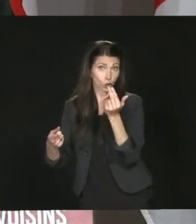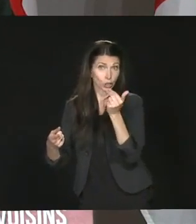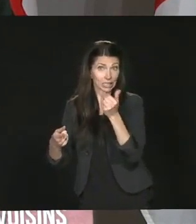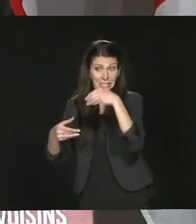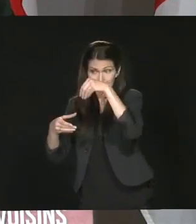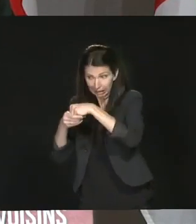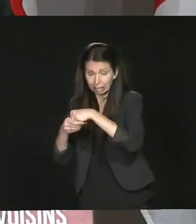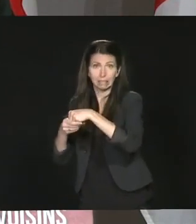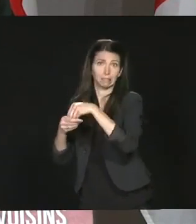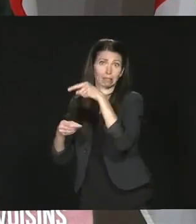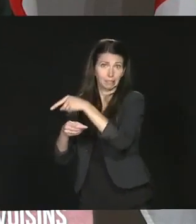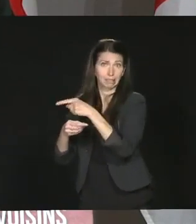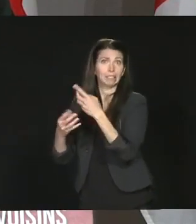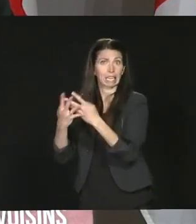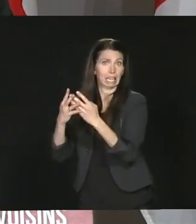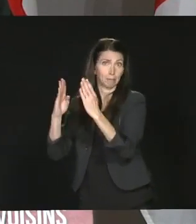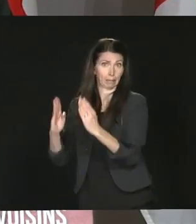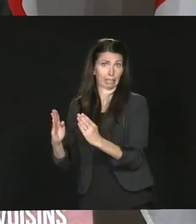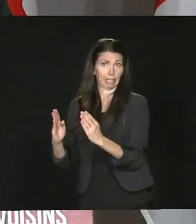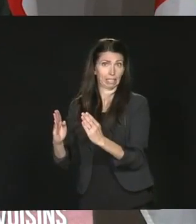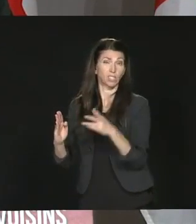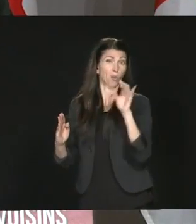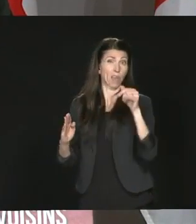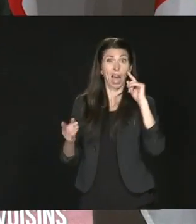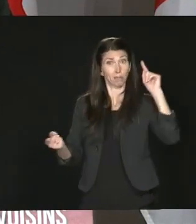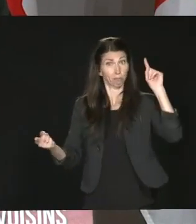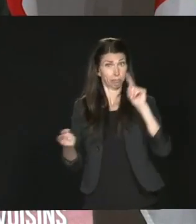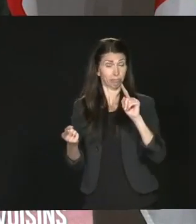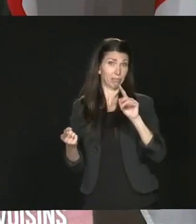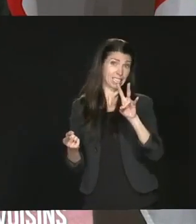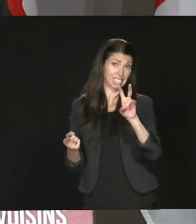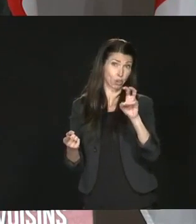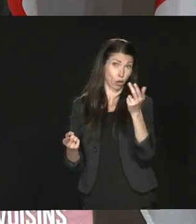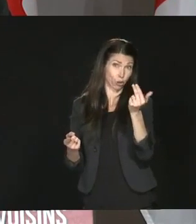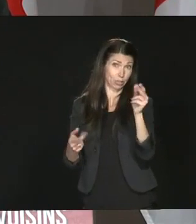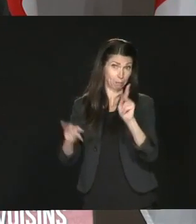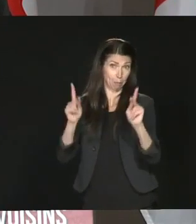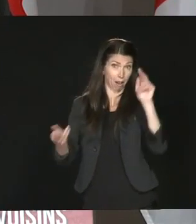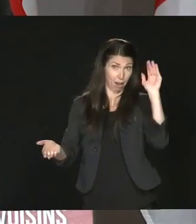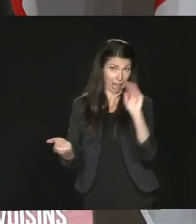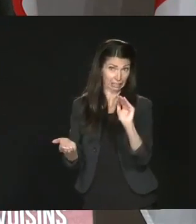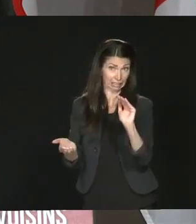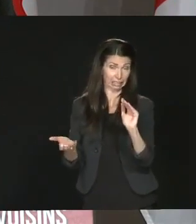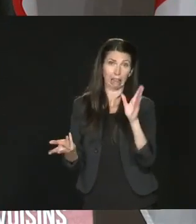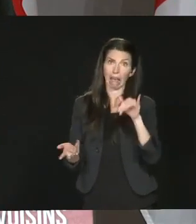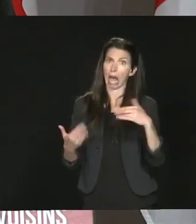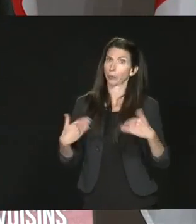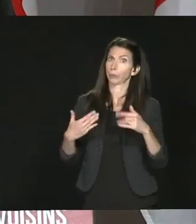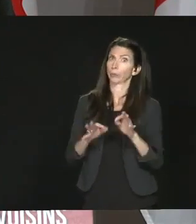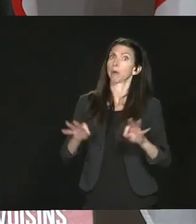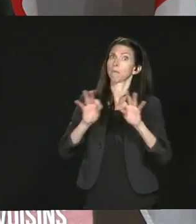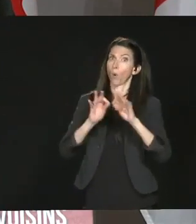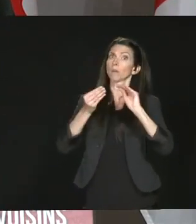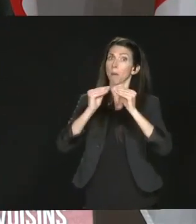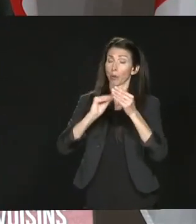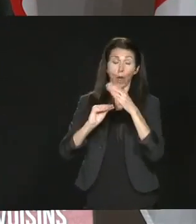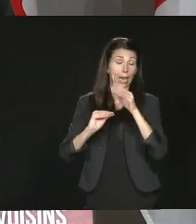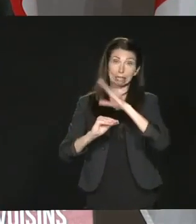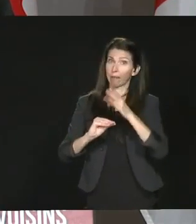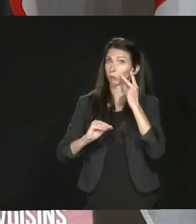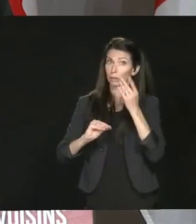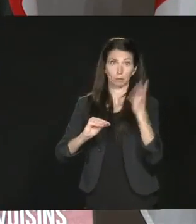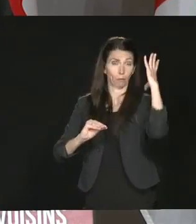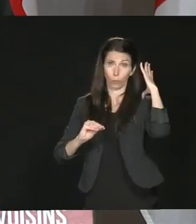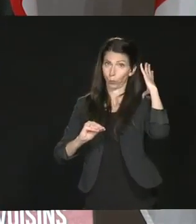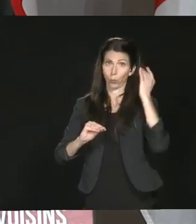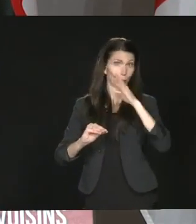the inmate population of 713. I will tell you that's quite significant and unprecedented. It's a direct result